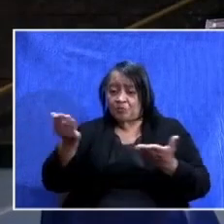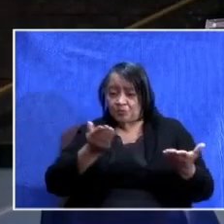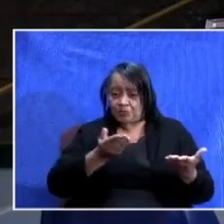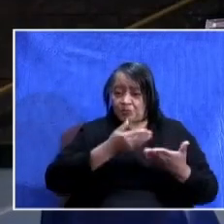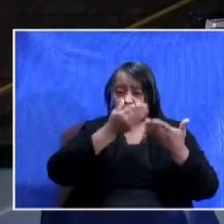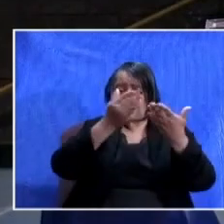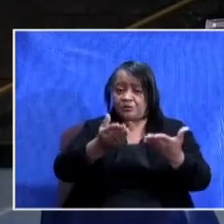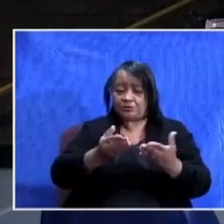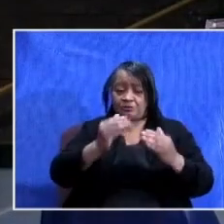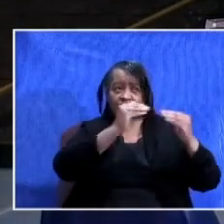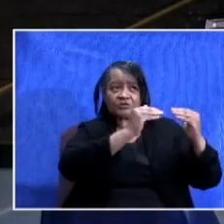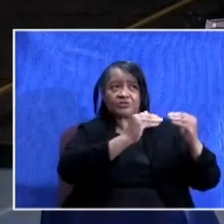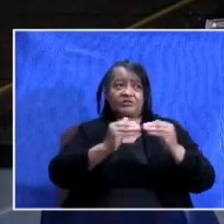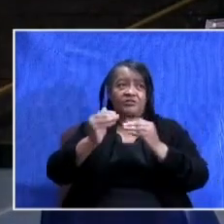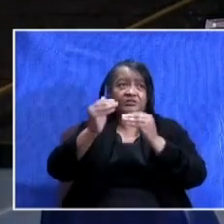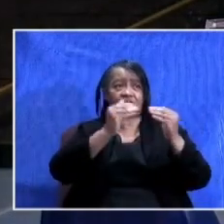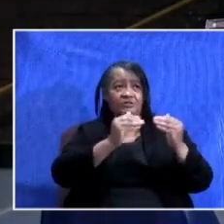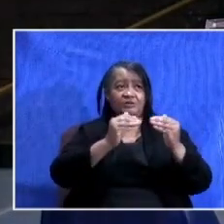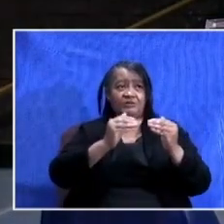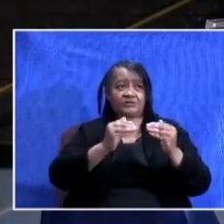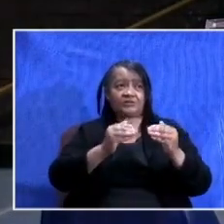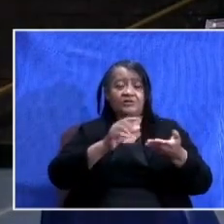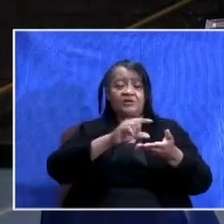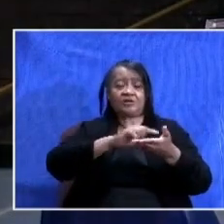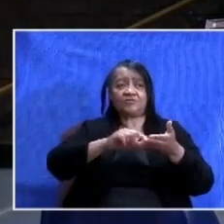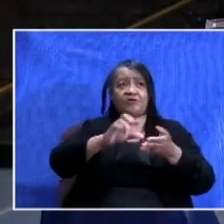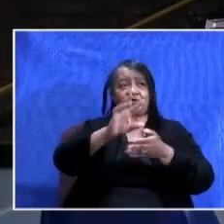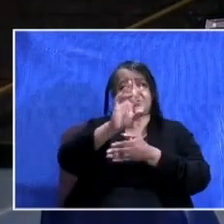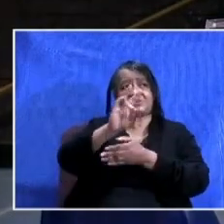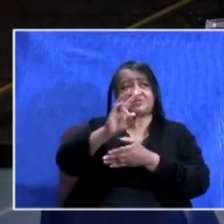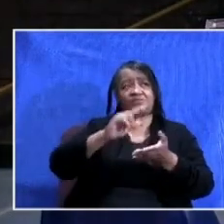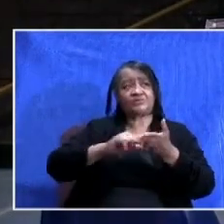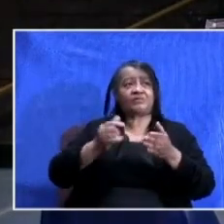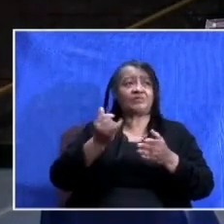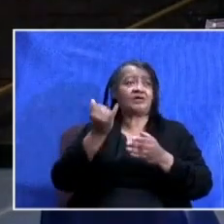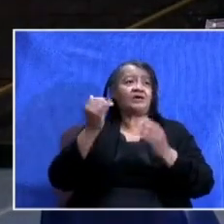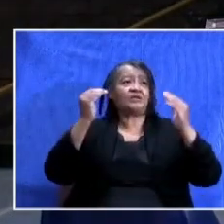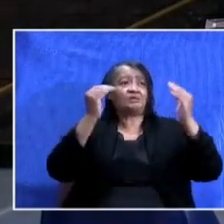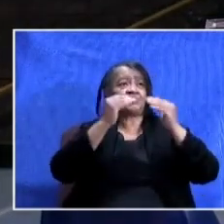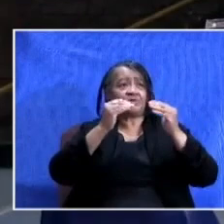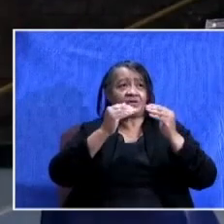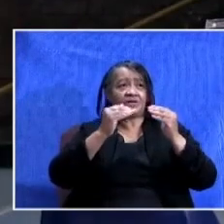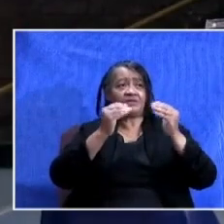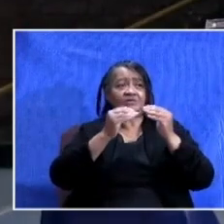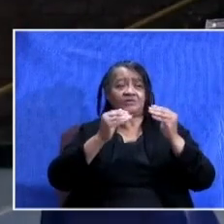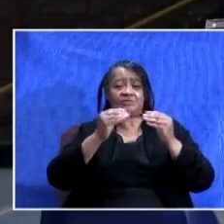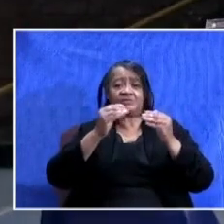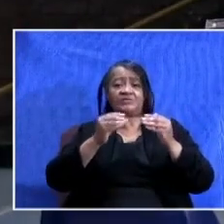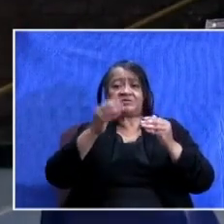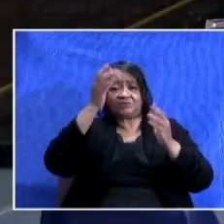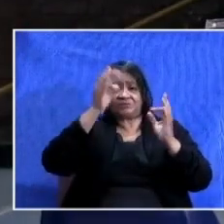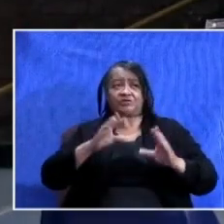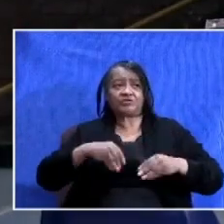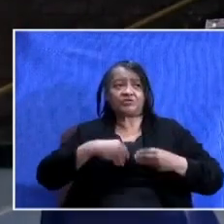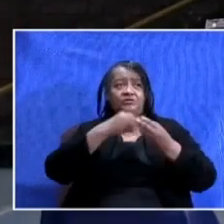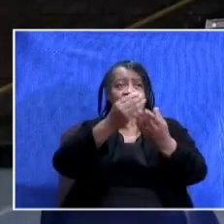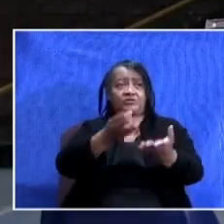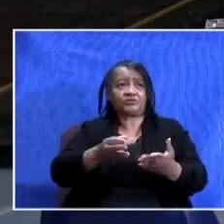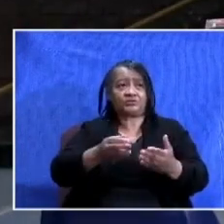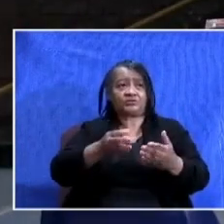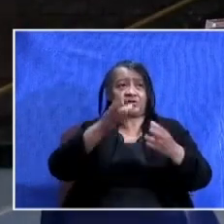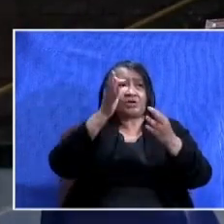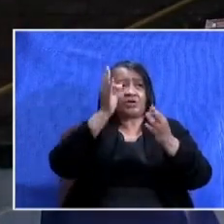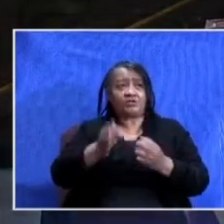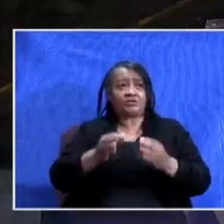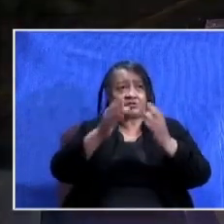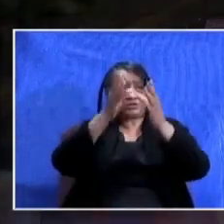and to them quickly. Or verse 7 says, even he rendered a just decision